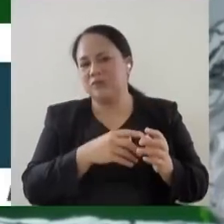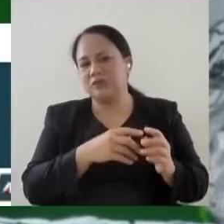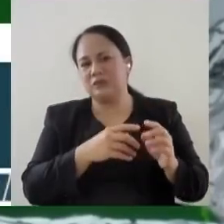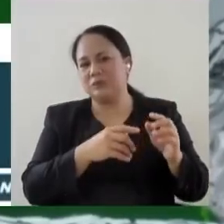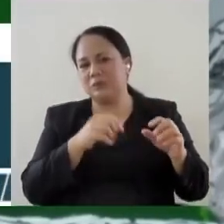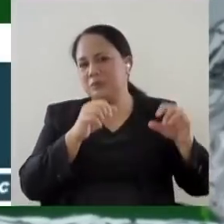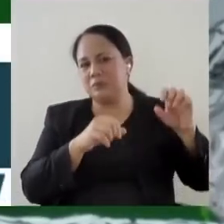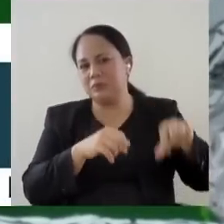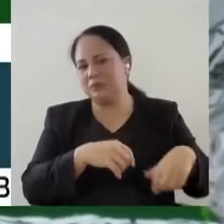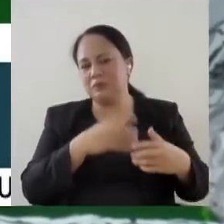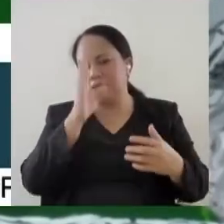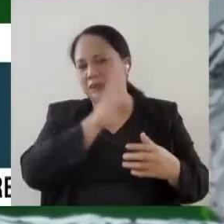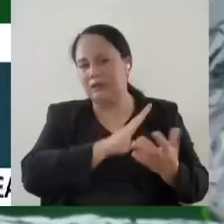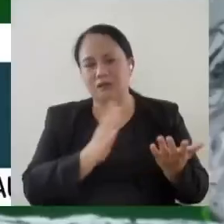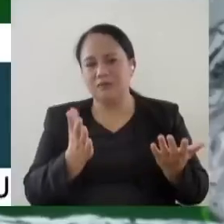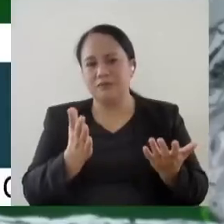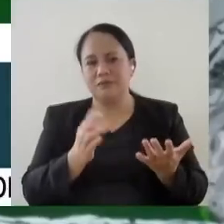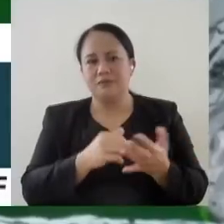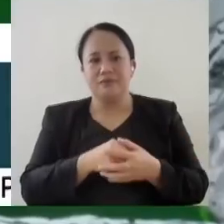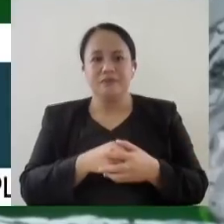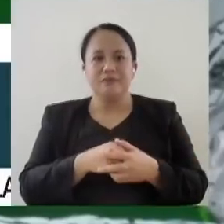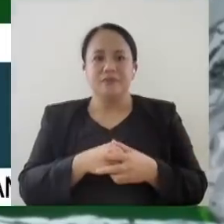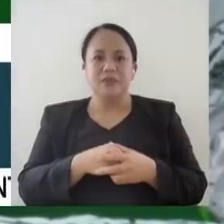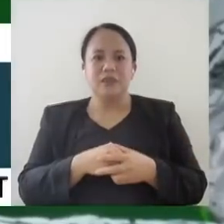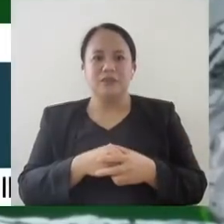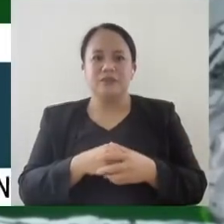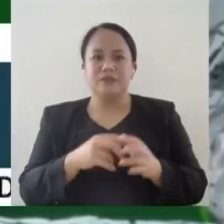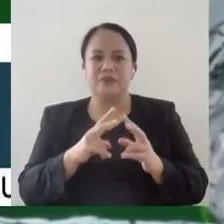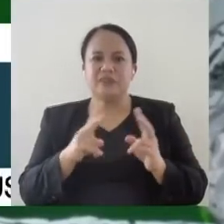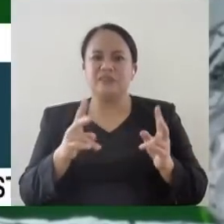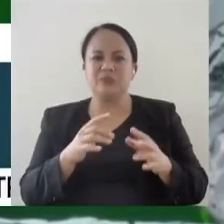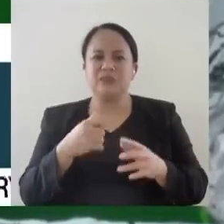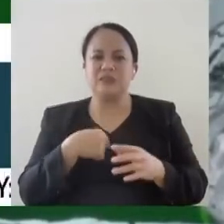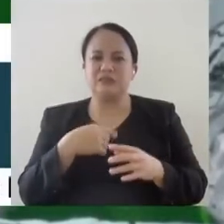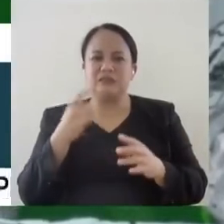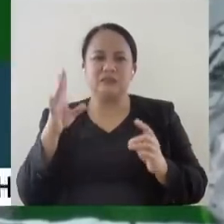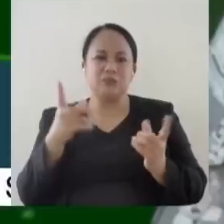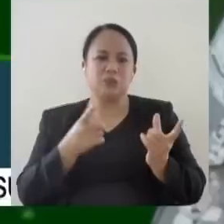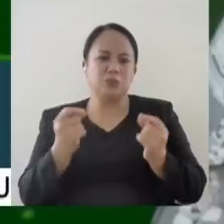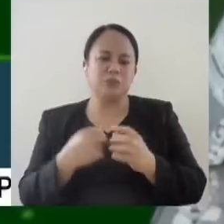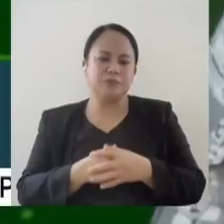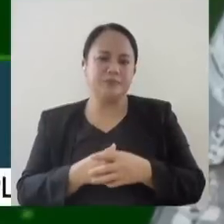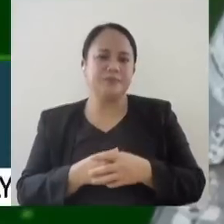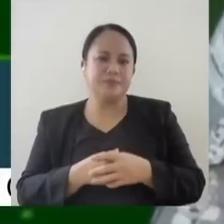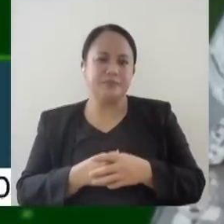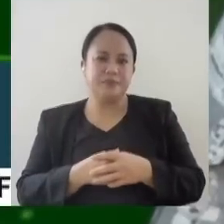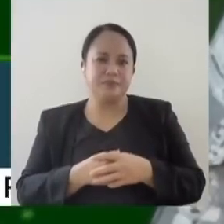sila. So, very endangering talaga yung ginawa.